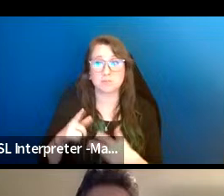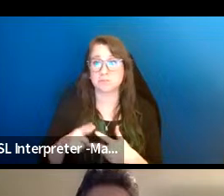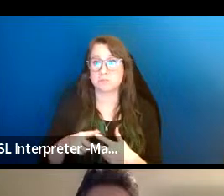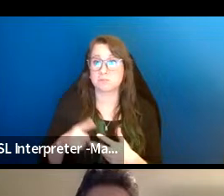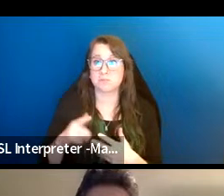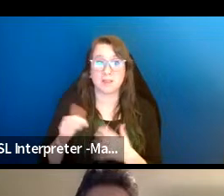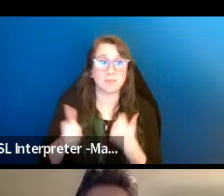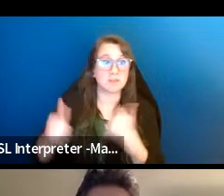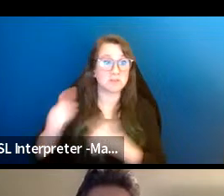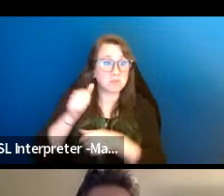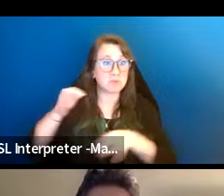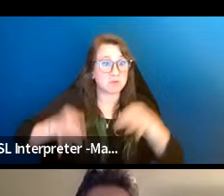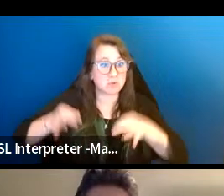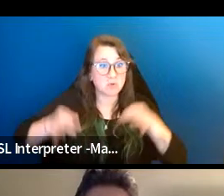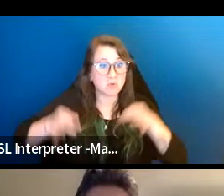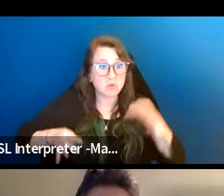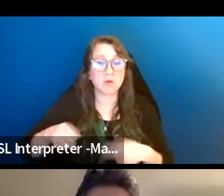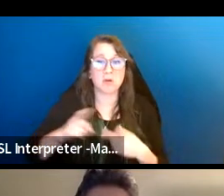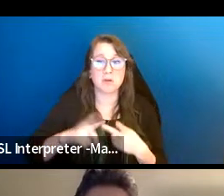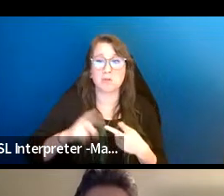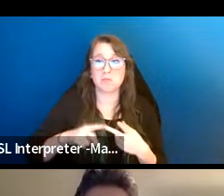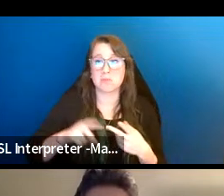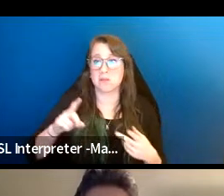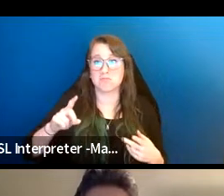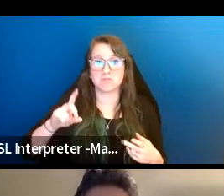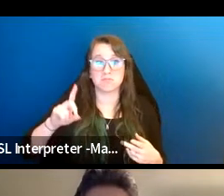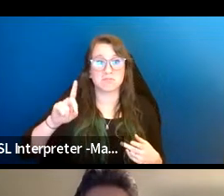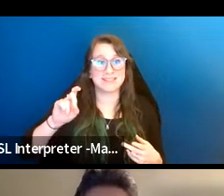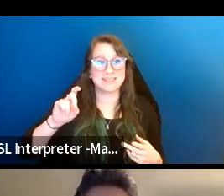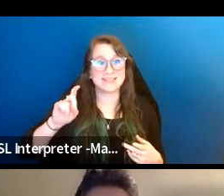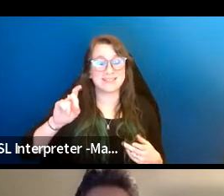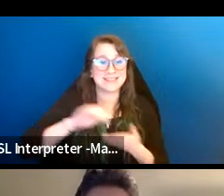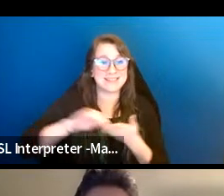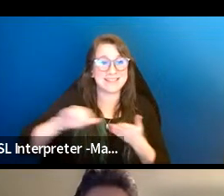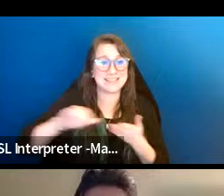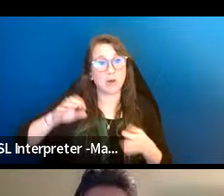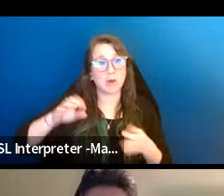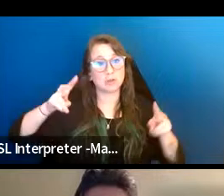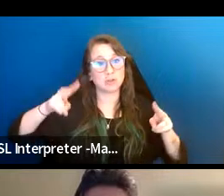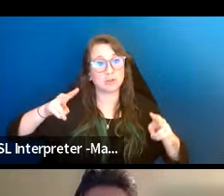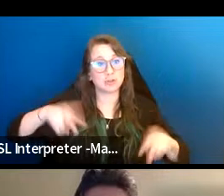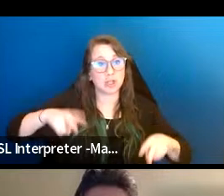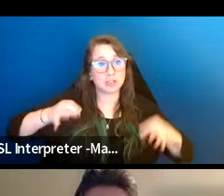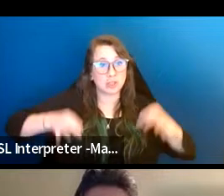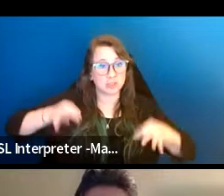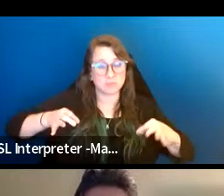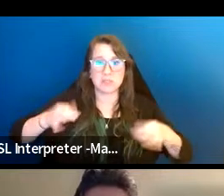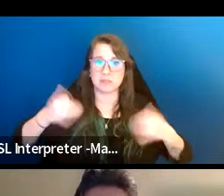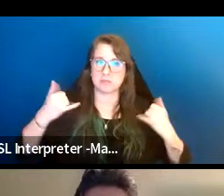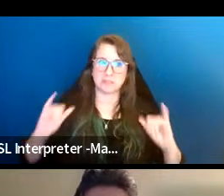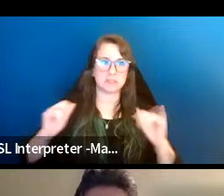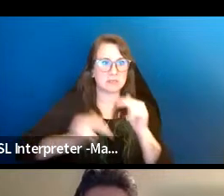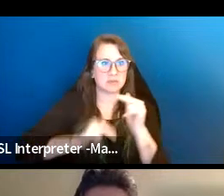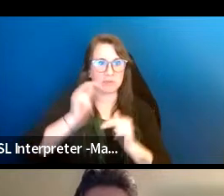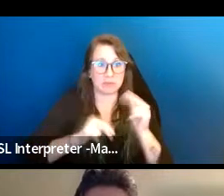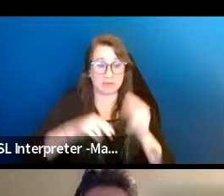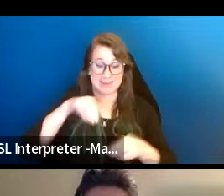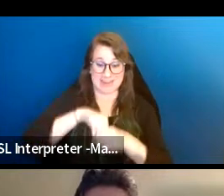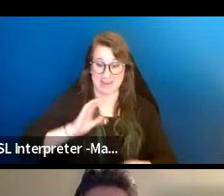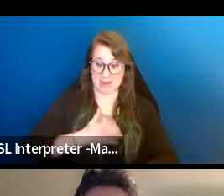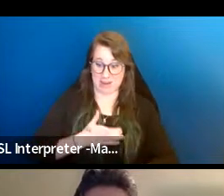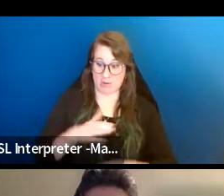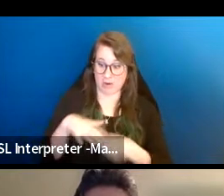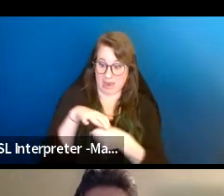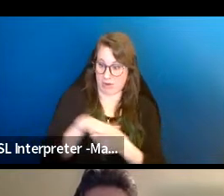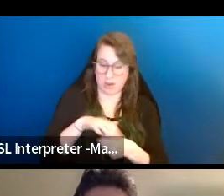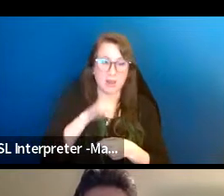Superior Court. There has been a default judgment. There's still a judgment out there on this building, and this building is still in our area. It has not